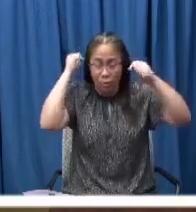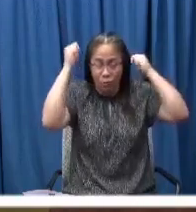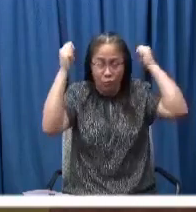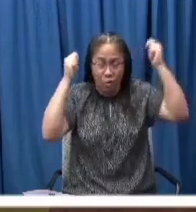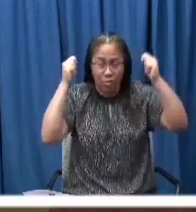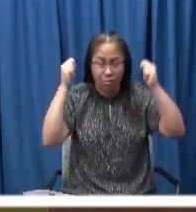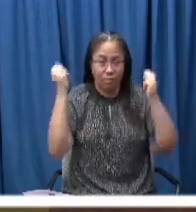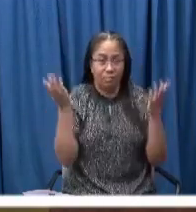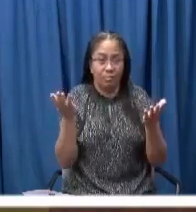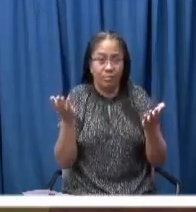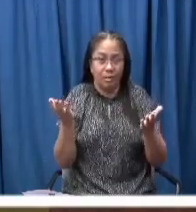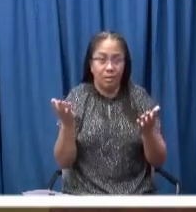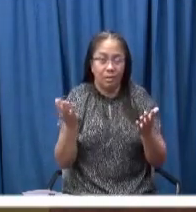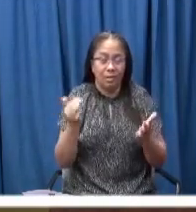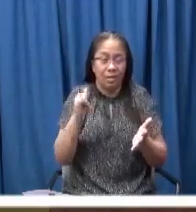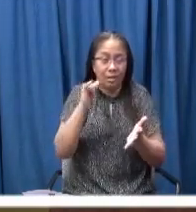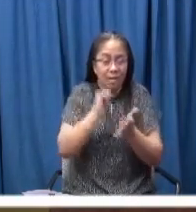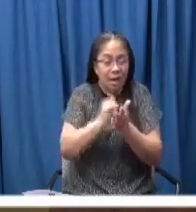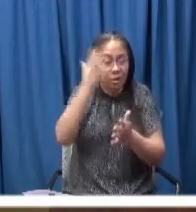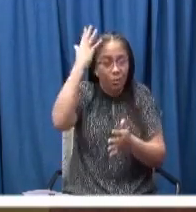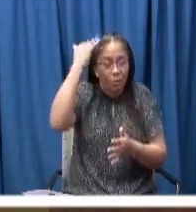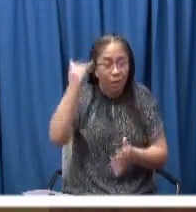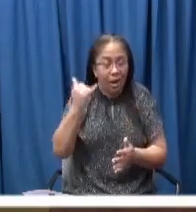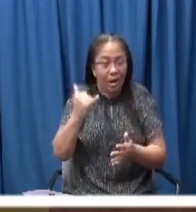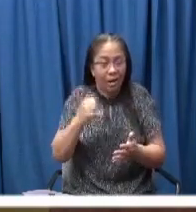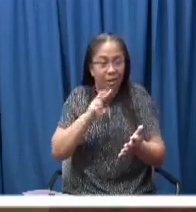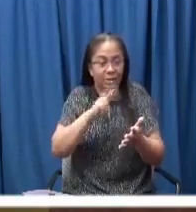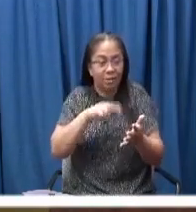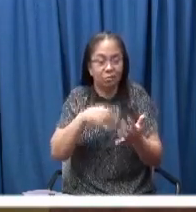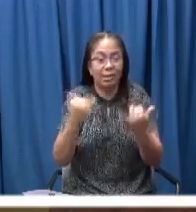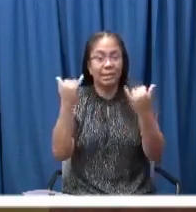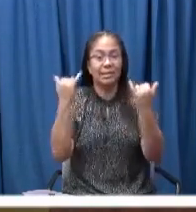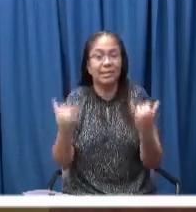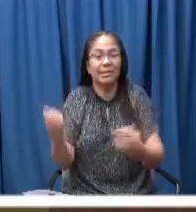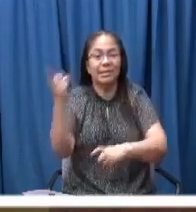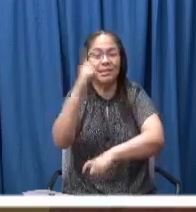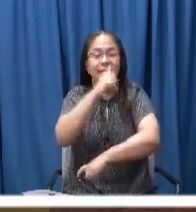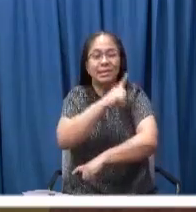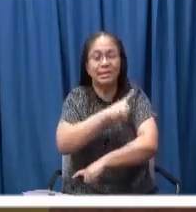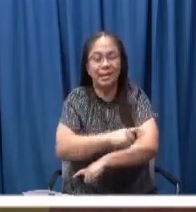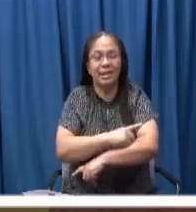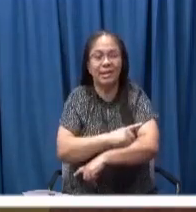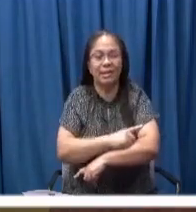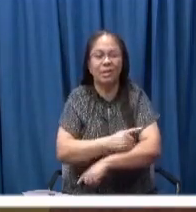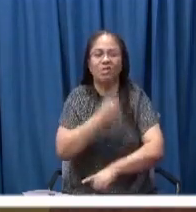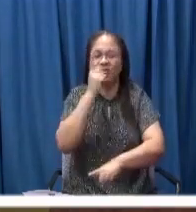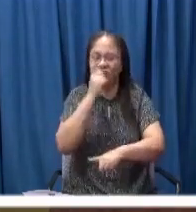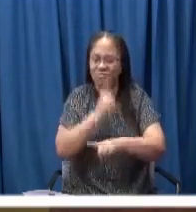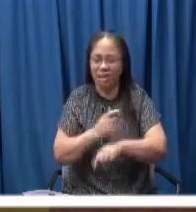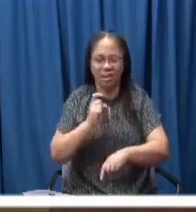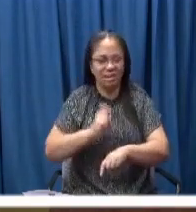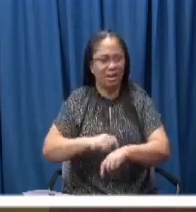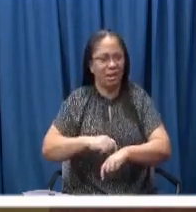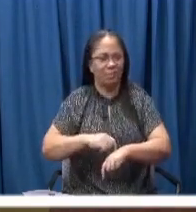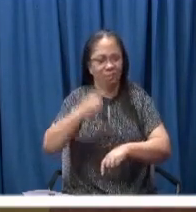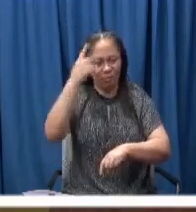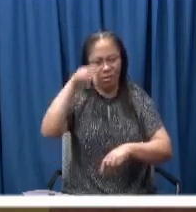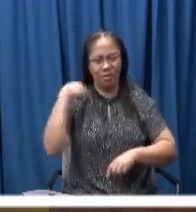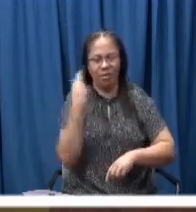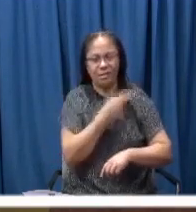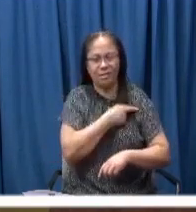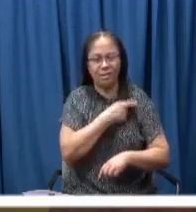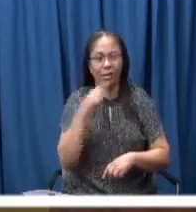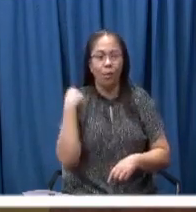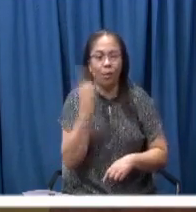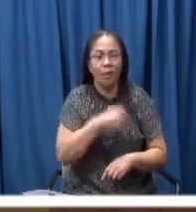happening. And that's why I believe that this text is coming to us exactly at the right time to